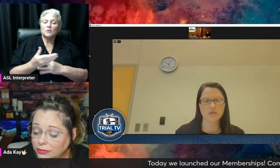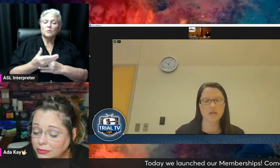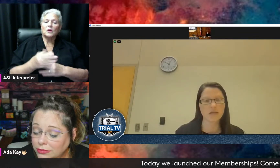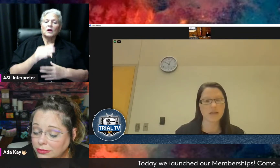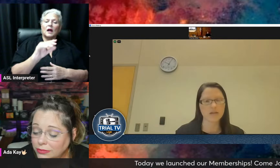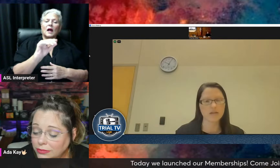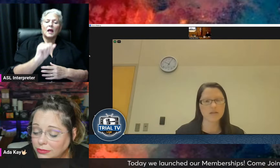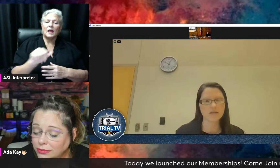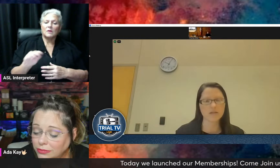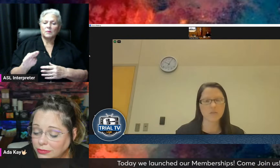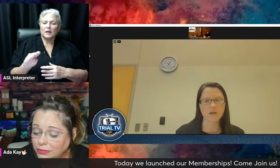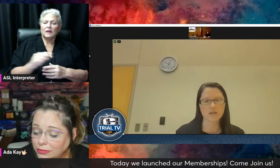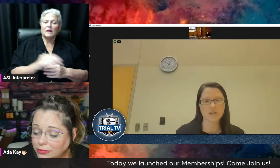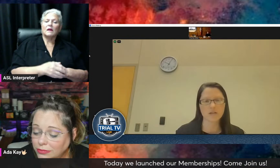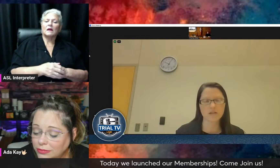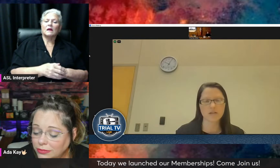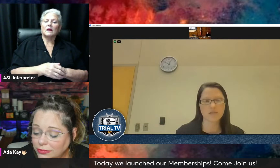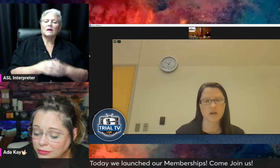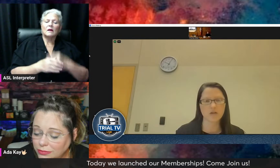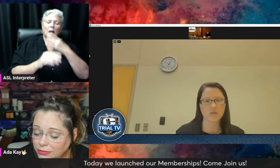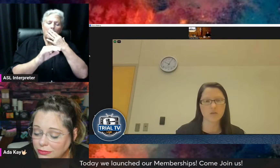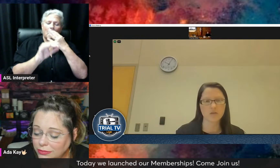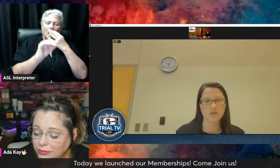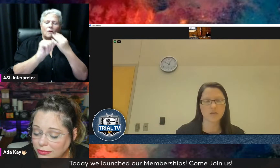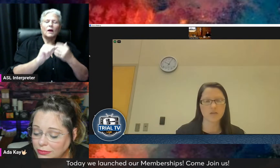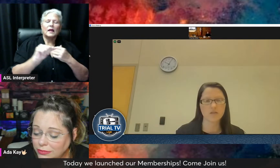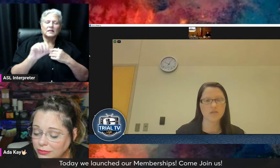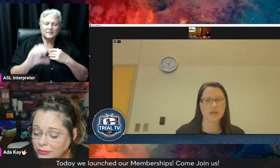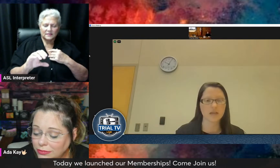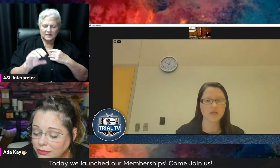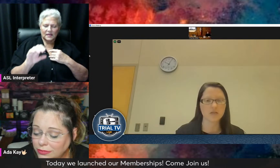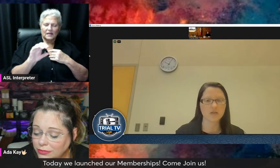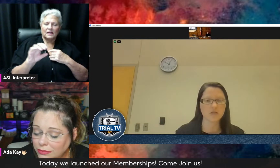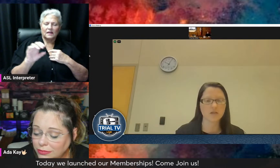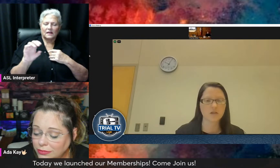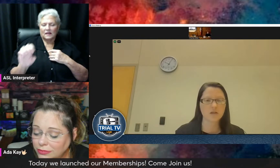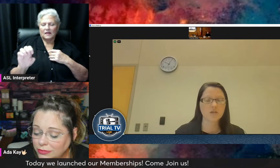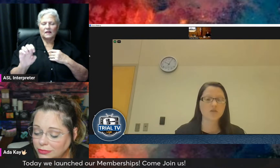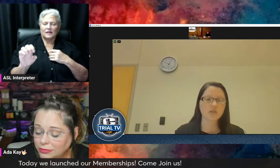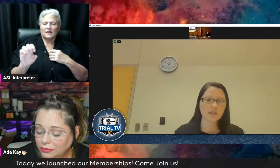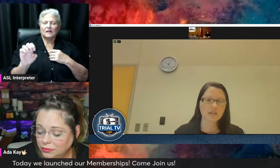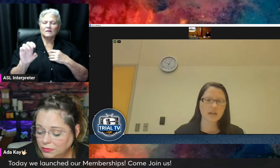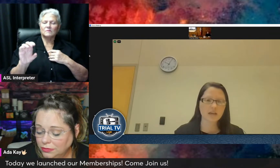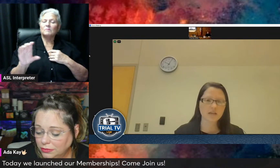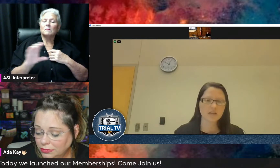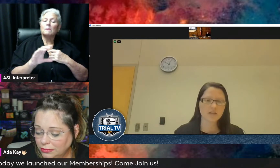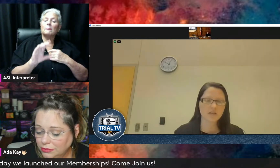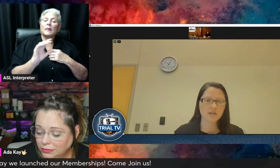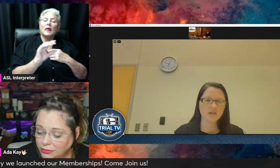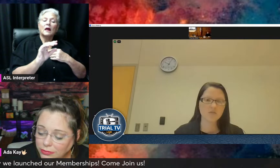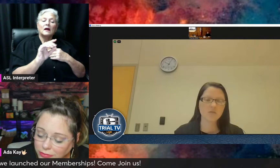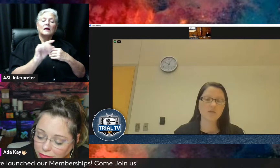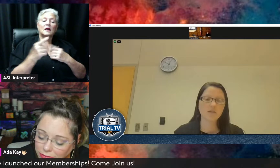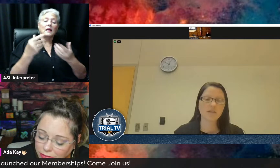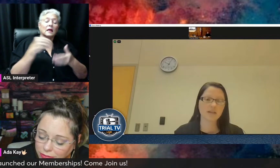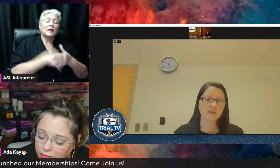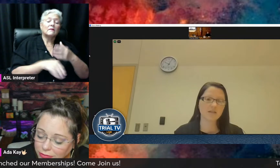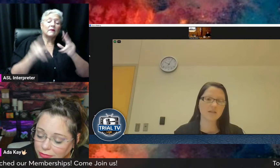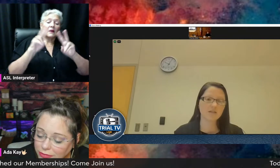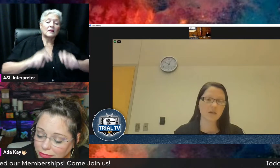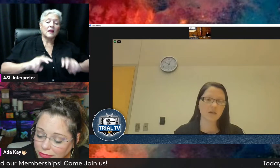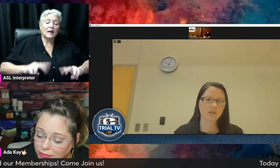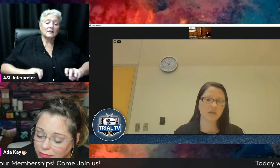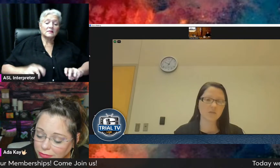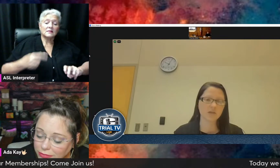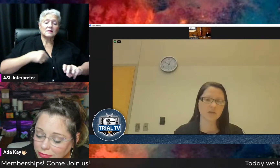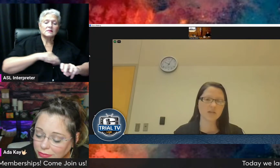stands for Analysis, Comparison, Evaluation, and Verification. During the analysis phase, we will assess